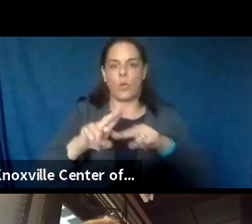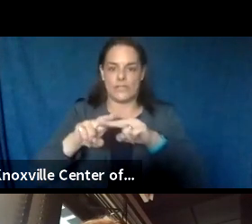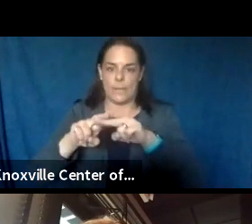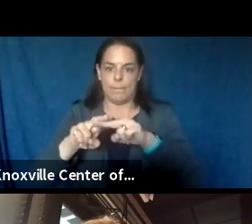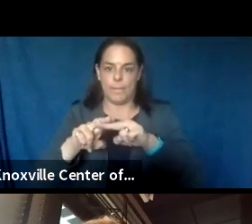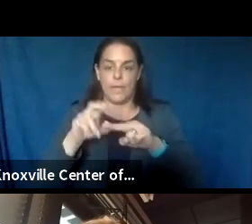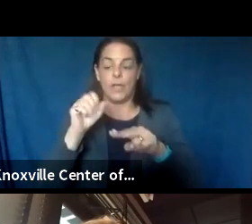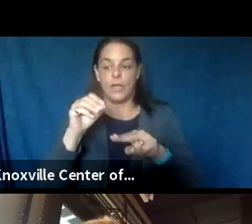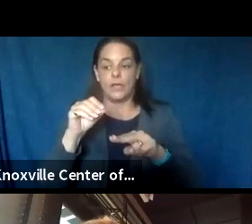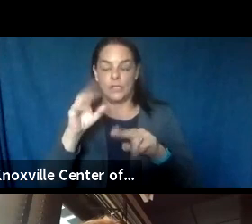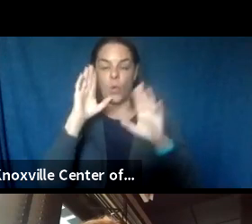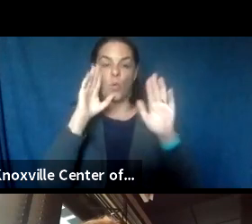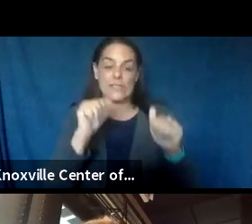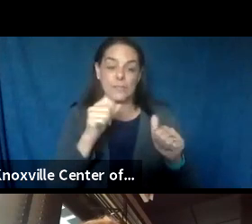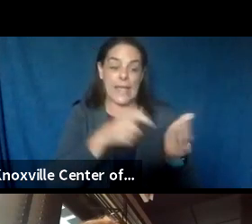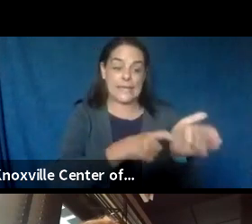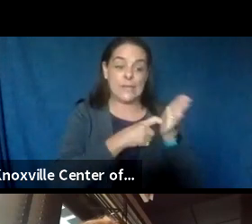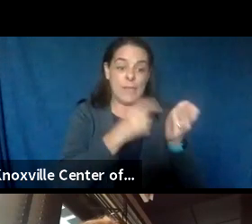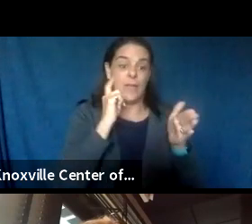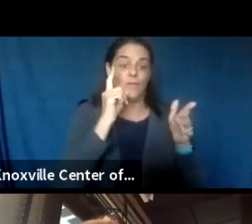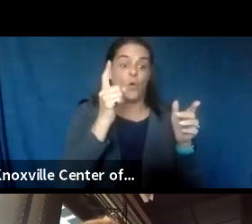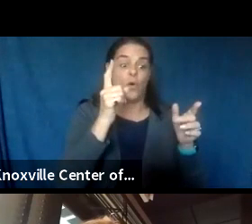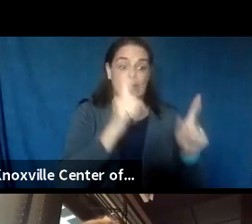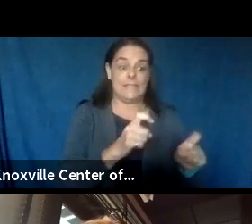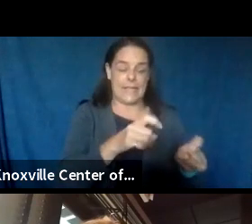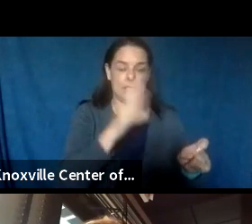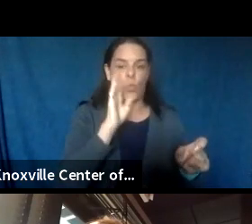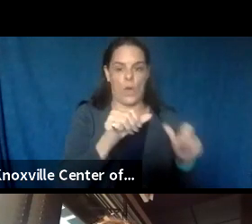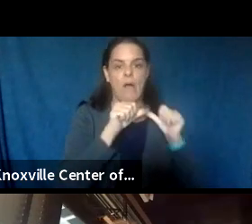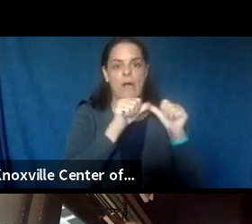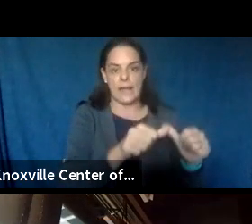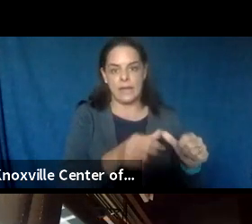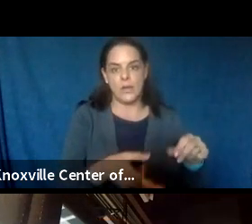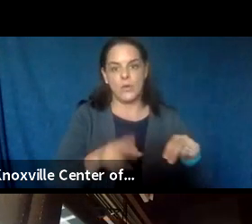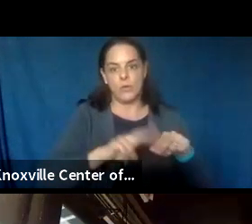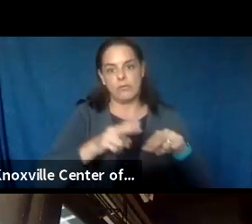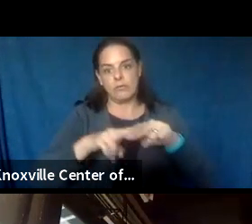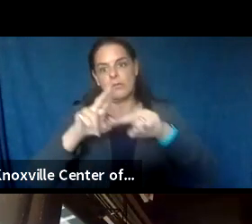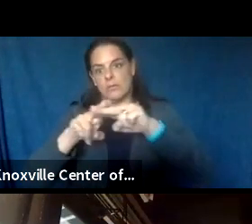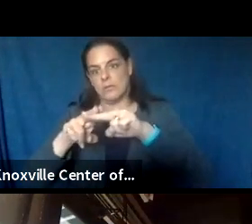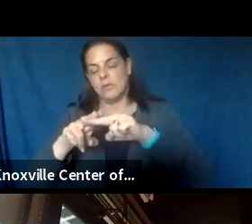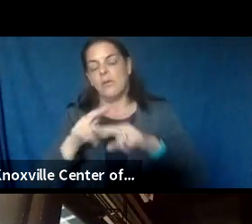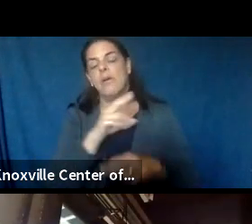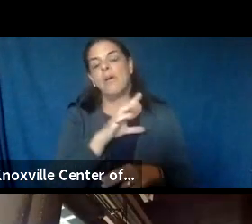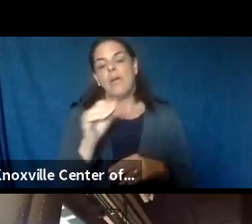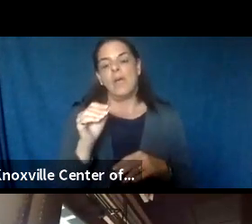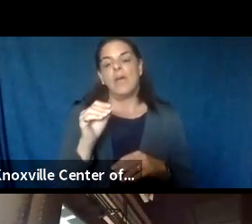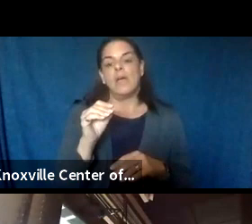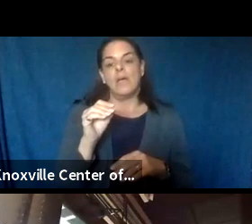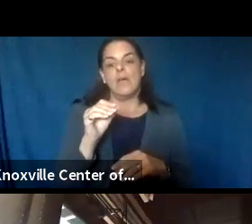expect demand for testing to continue to go up. And then that will